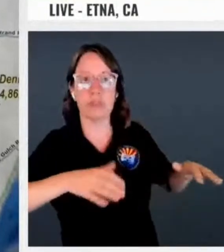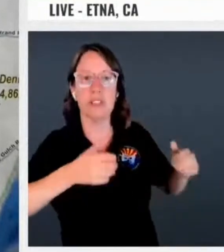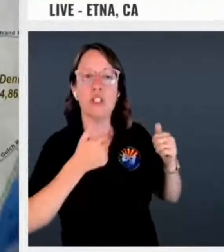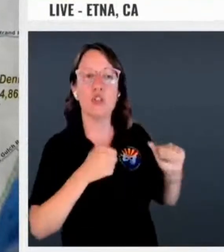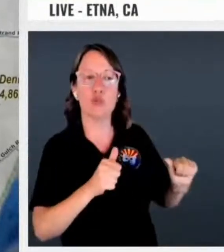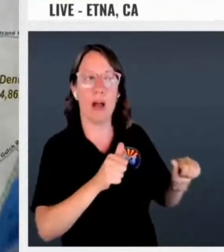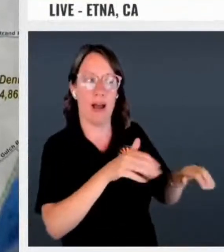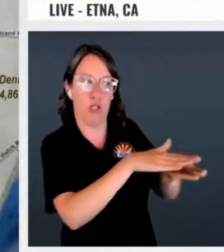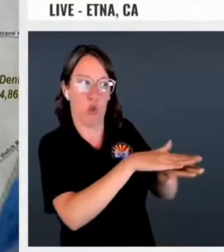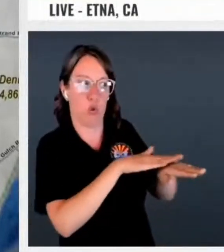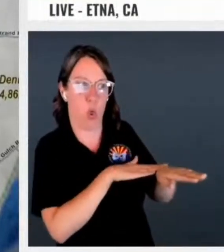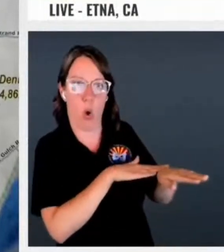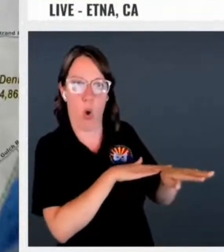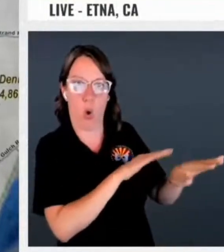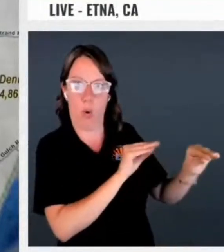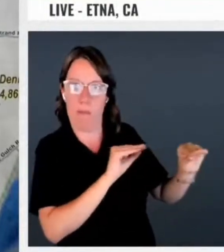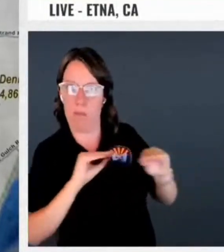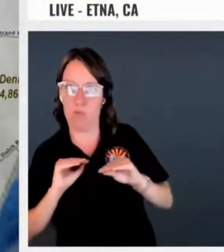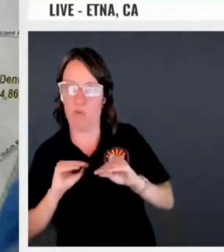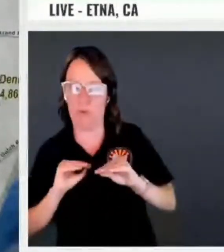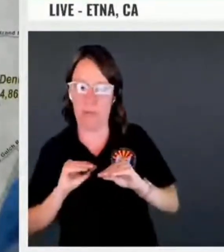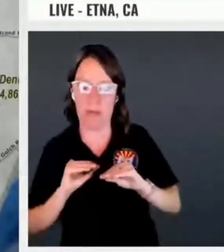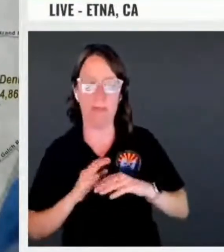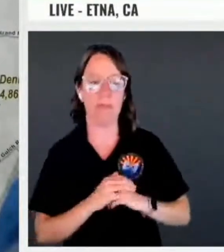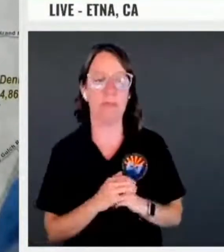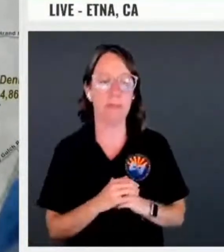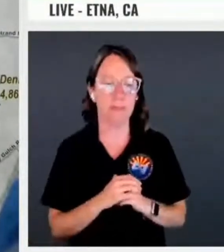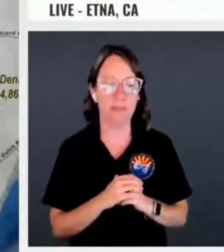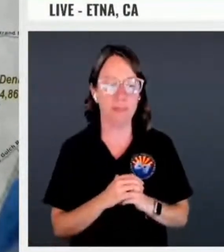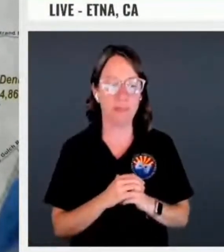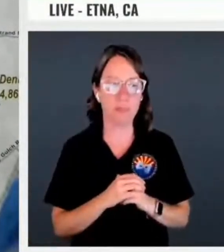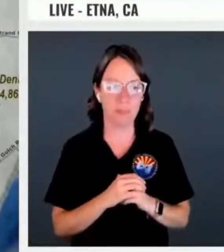it. So coming down in the bottom here, like he